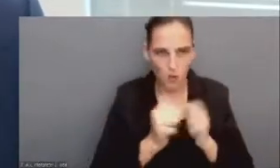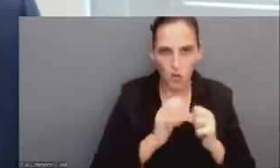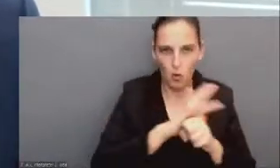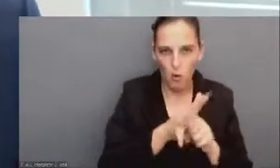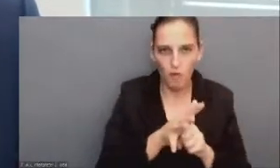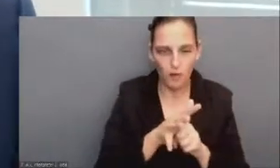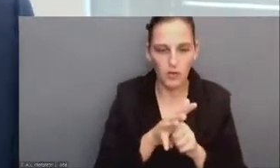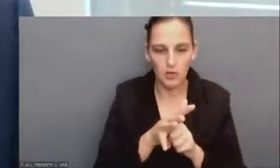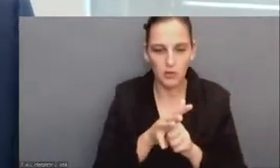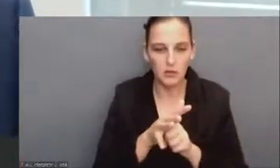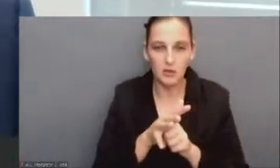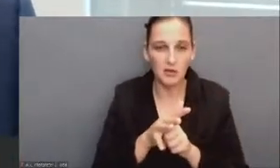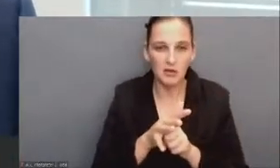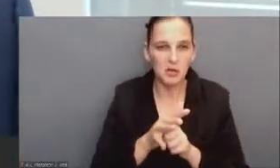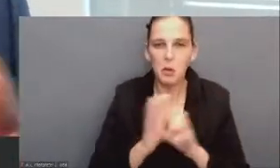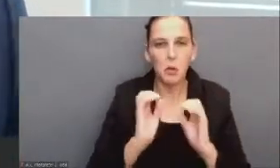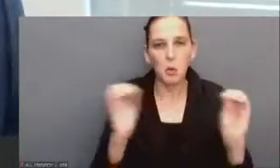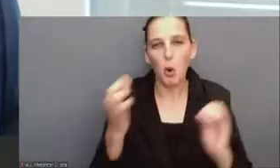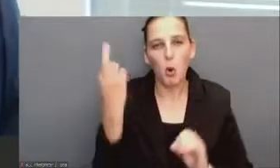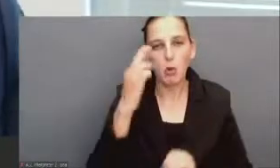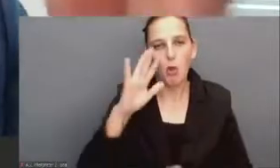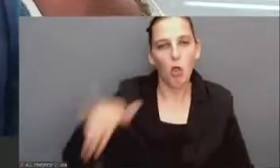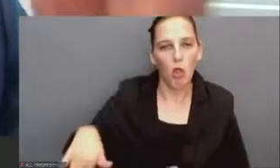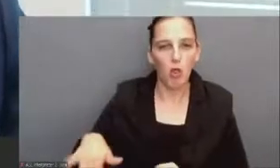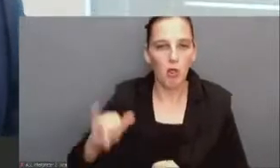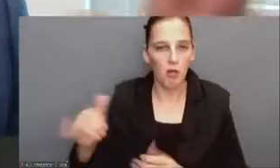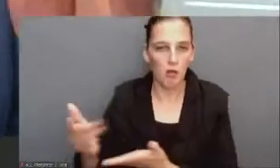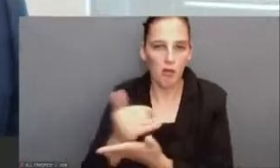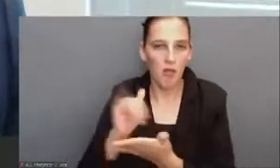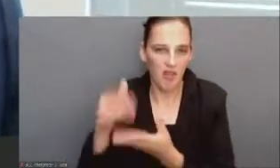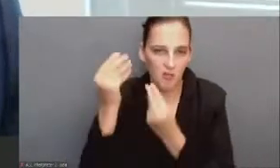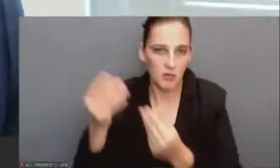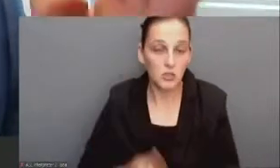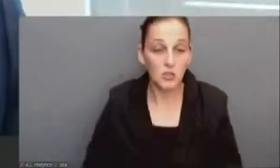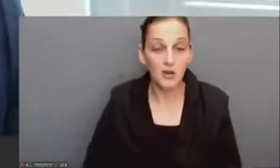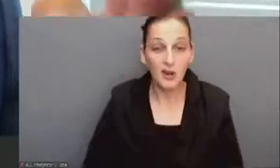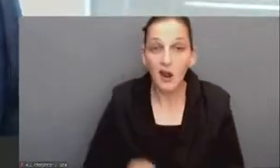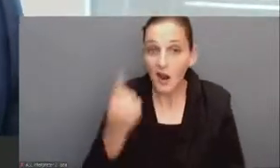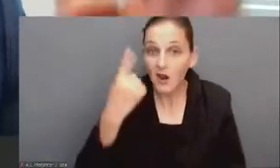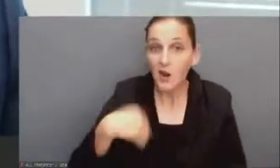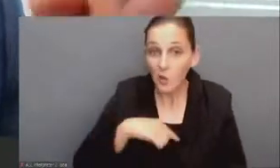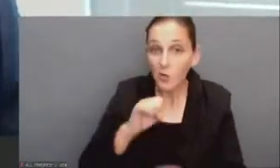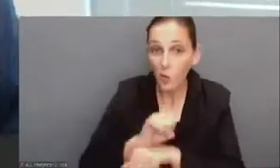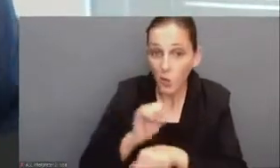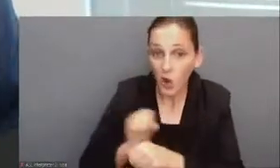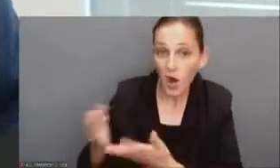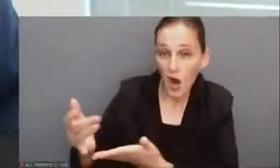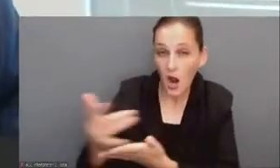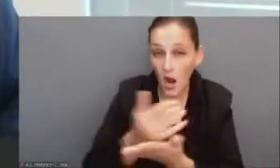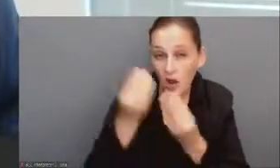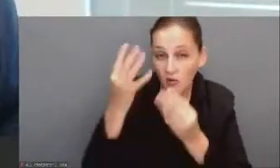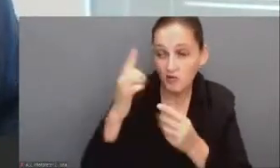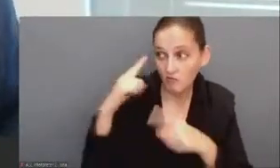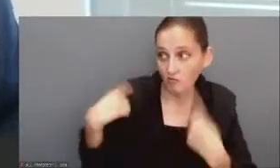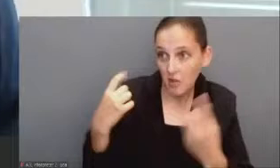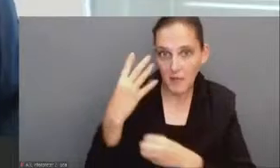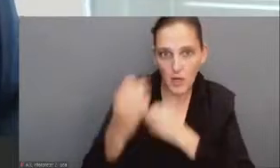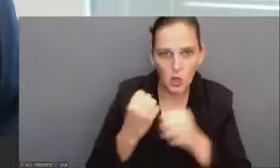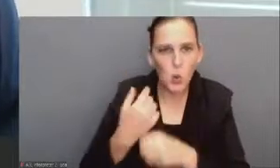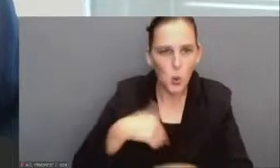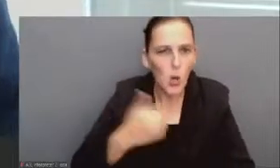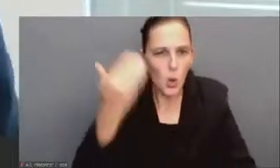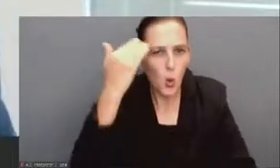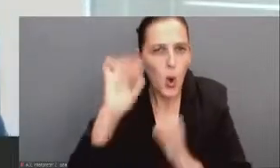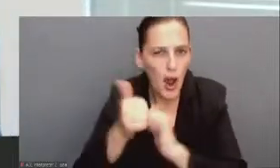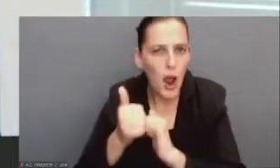is no reason not to. And by the way, we've been working on it for years. We know how to do it. Right. Let's be clear about that as